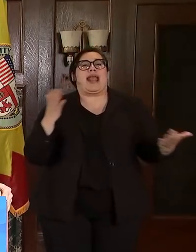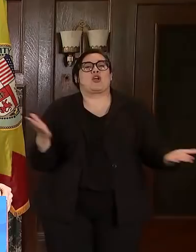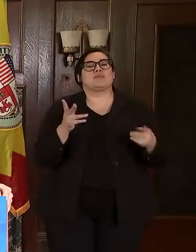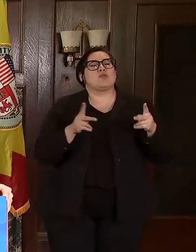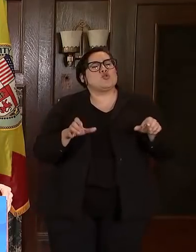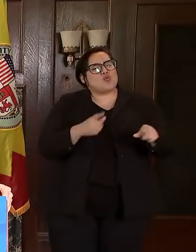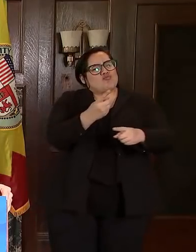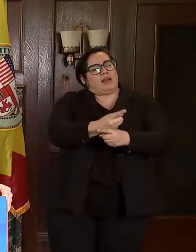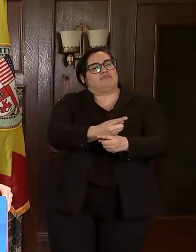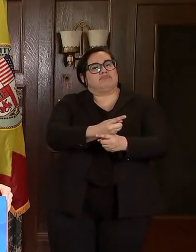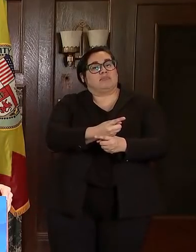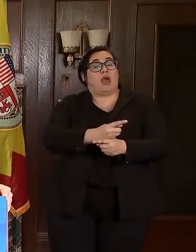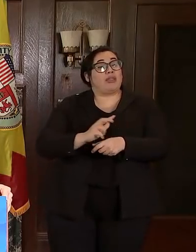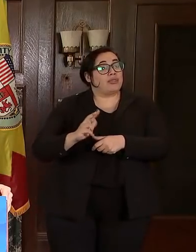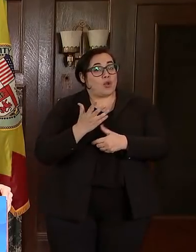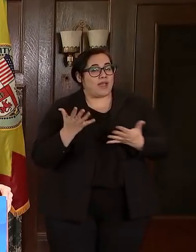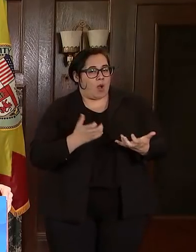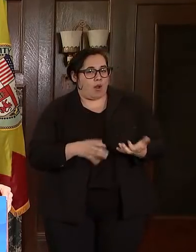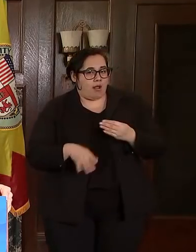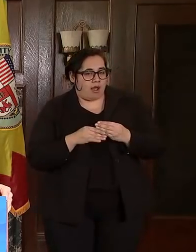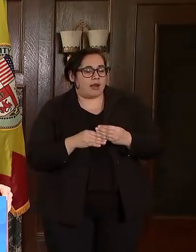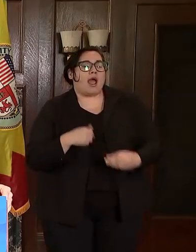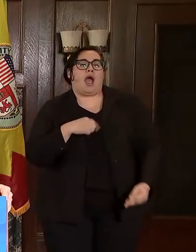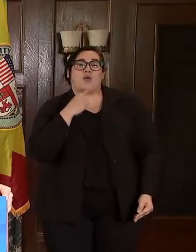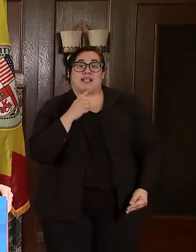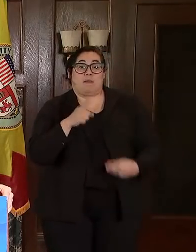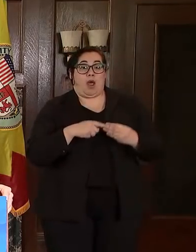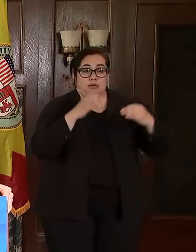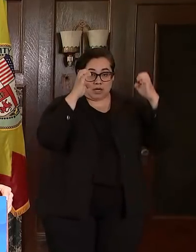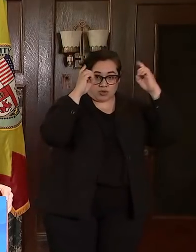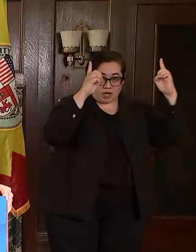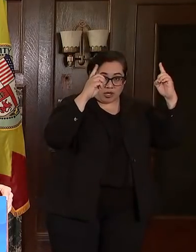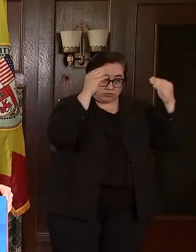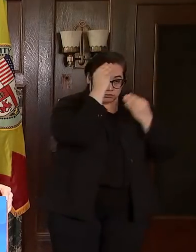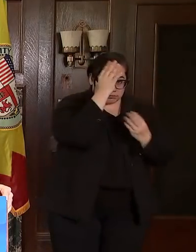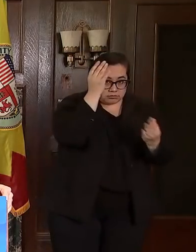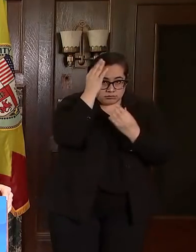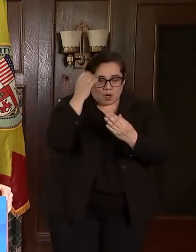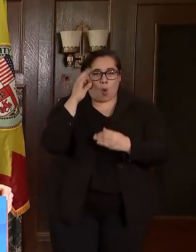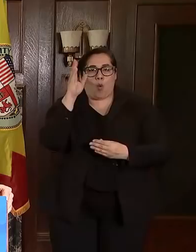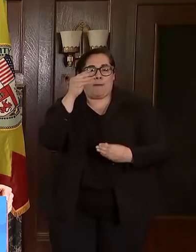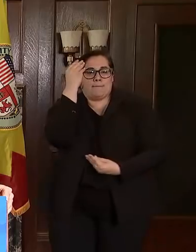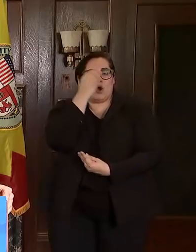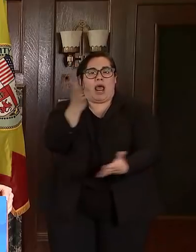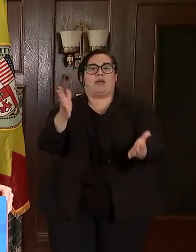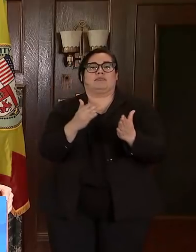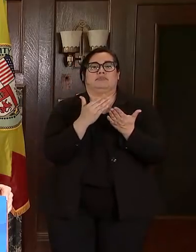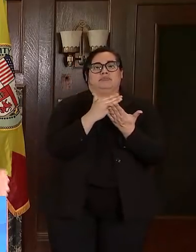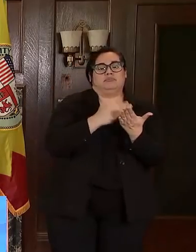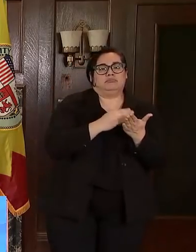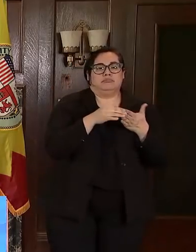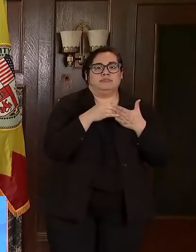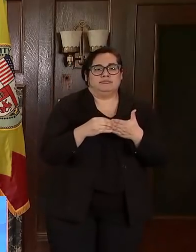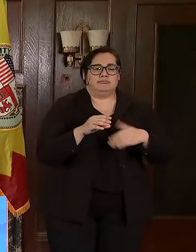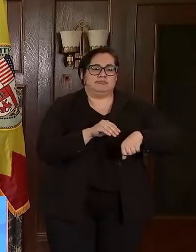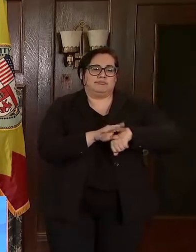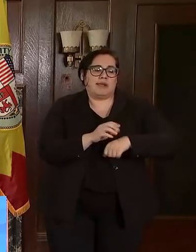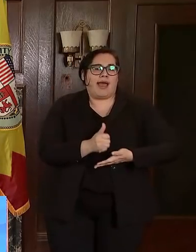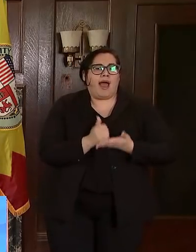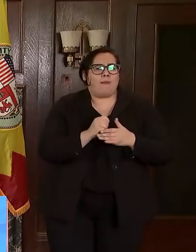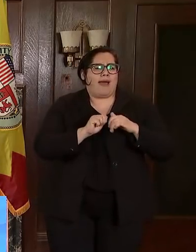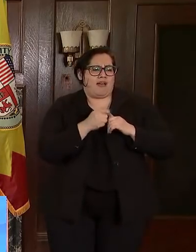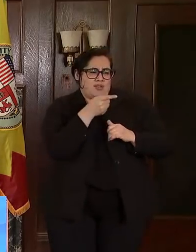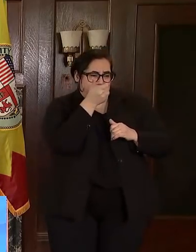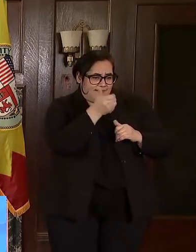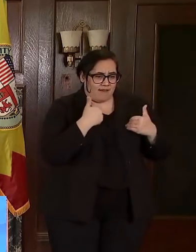do it right. And a third thing I'll say is, on the education side, we're going to be putting out guidance to help. How does a retailer